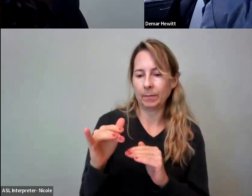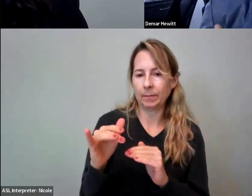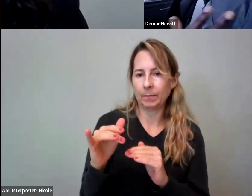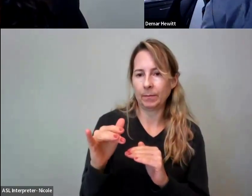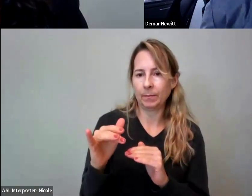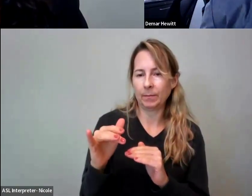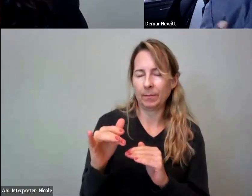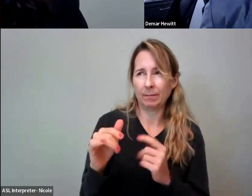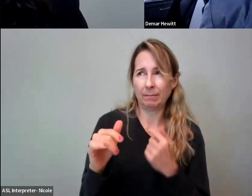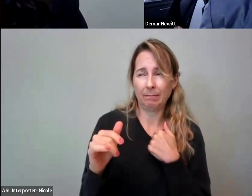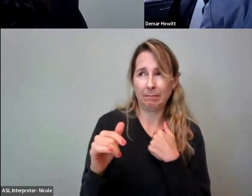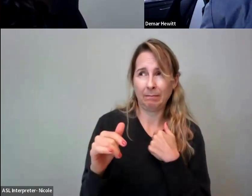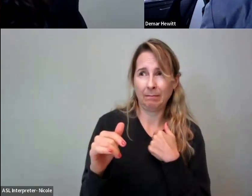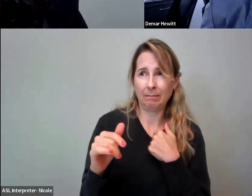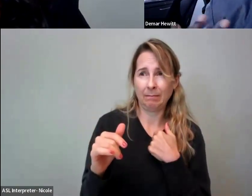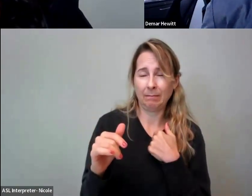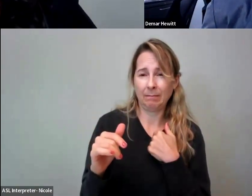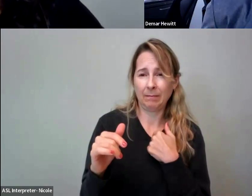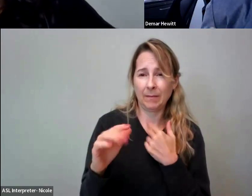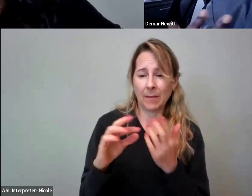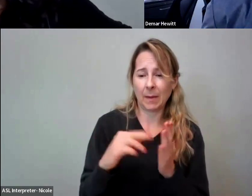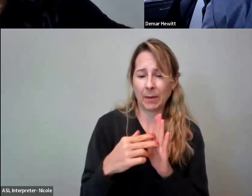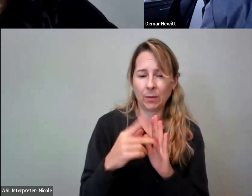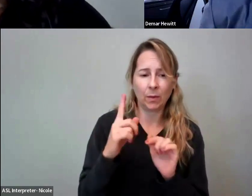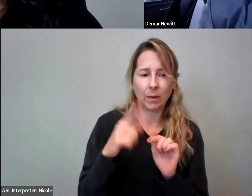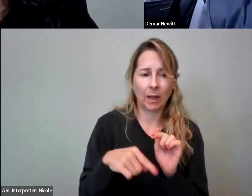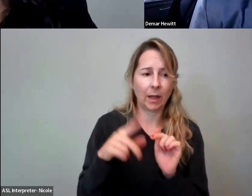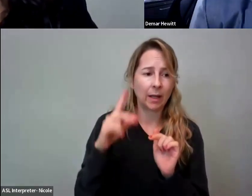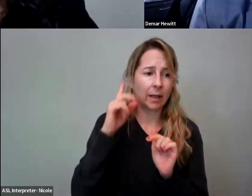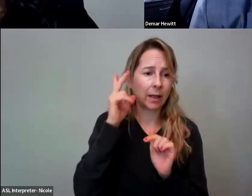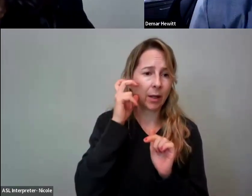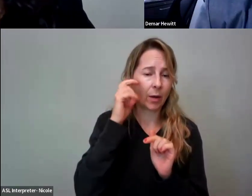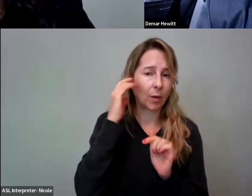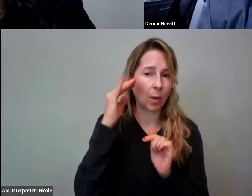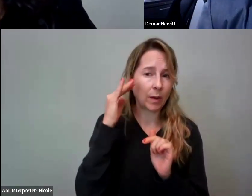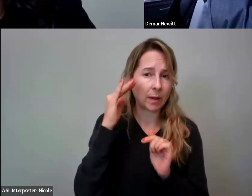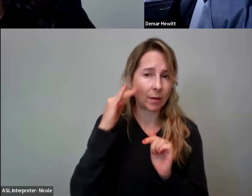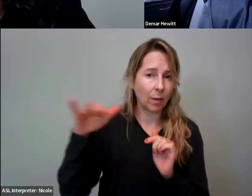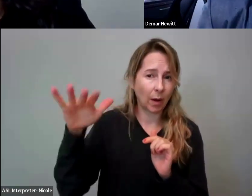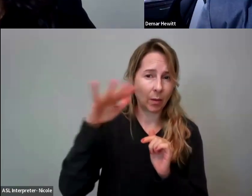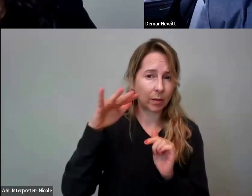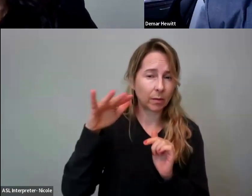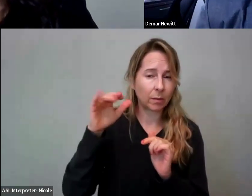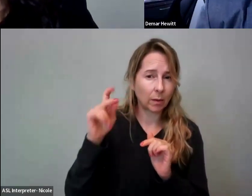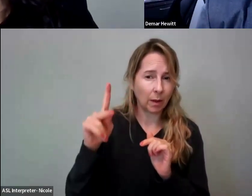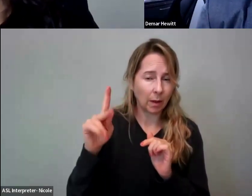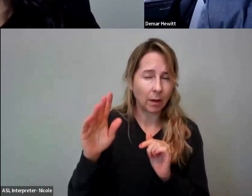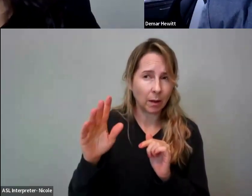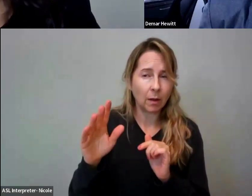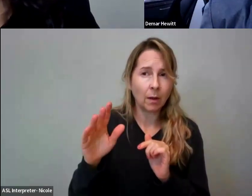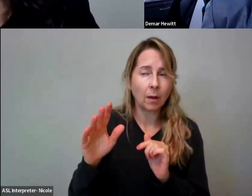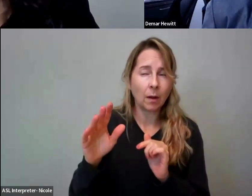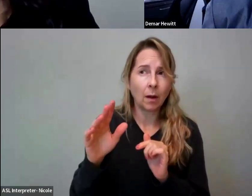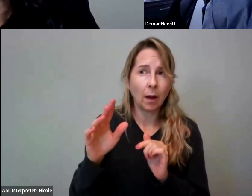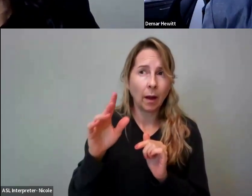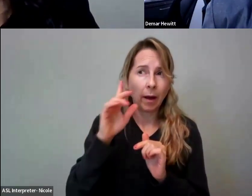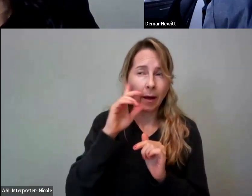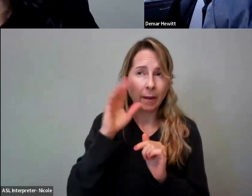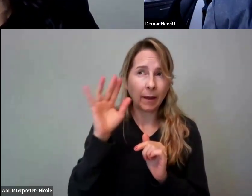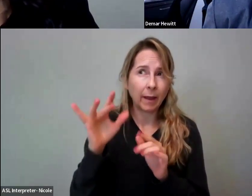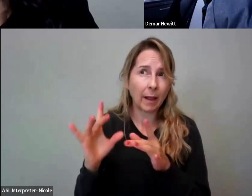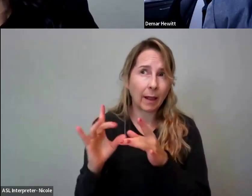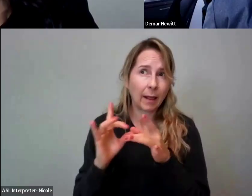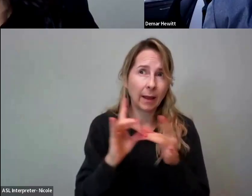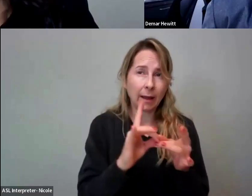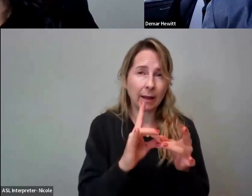I guess, unable to hear noises, the usual things around you. The linkage, though, might be where this